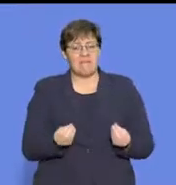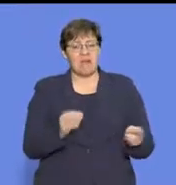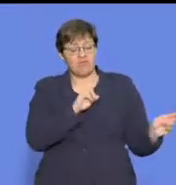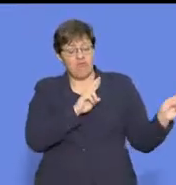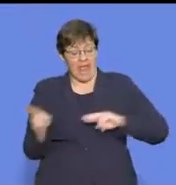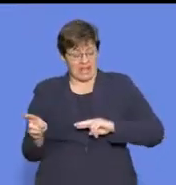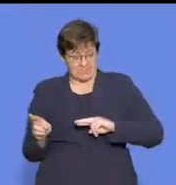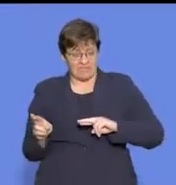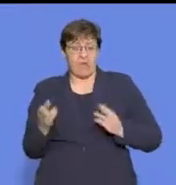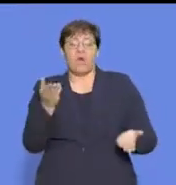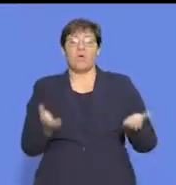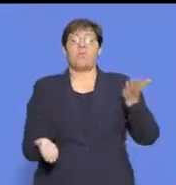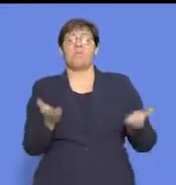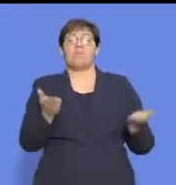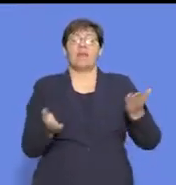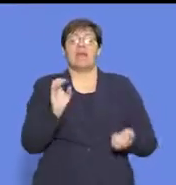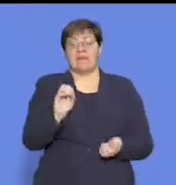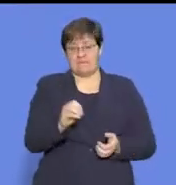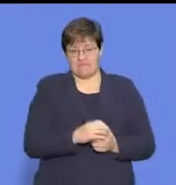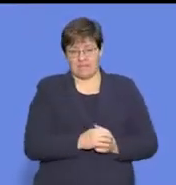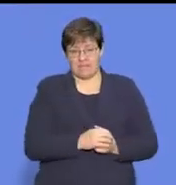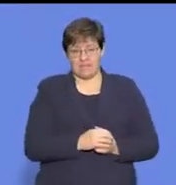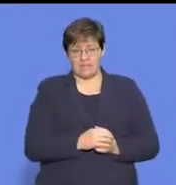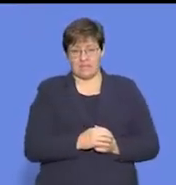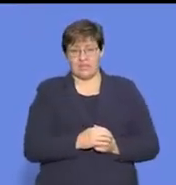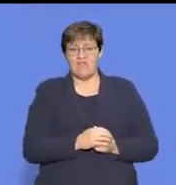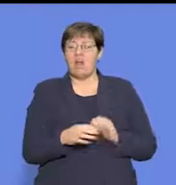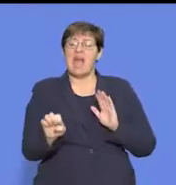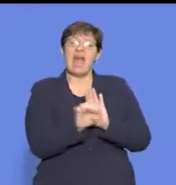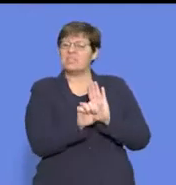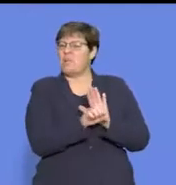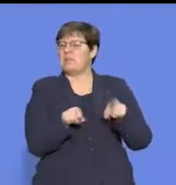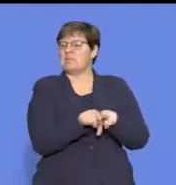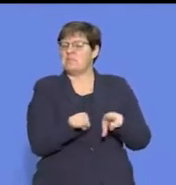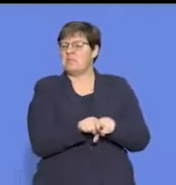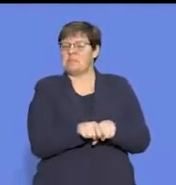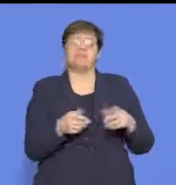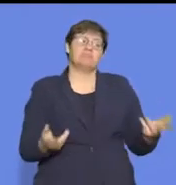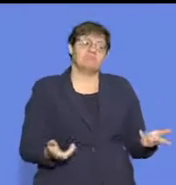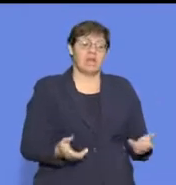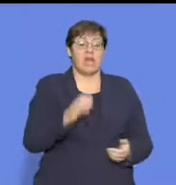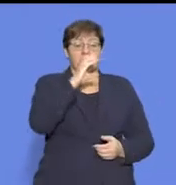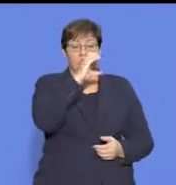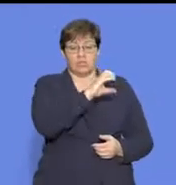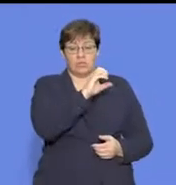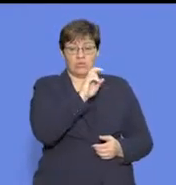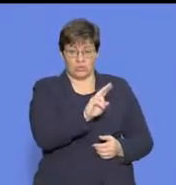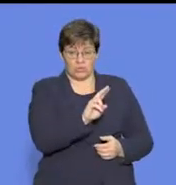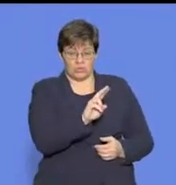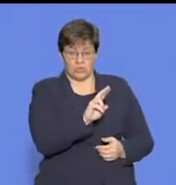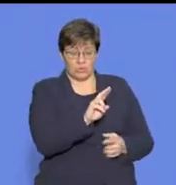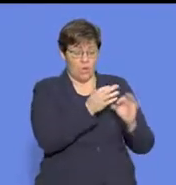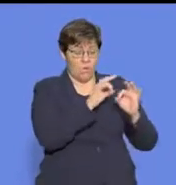comparing reactivity, what they call a reactivity series. And one other example of this is if we take